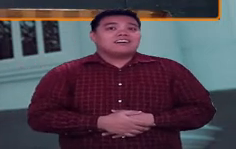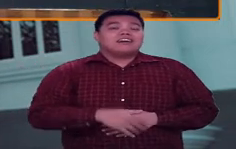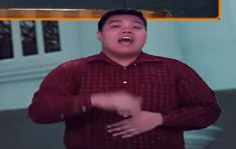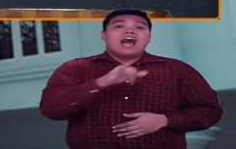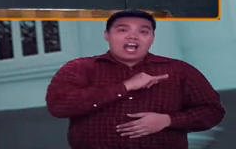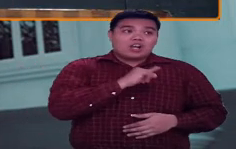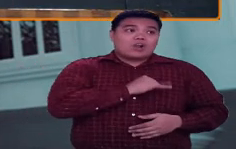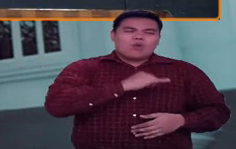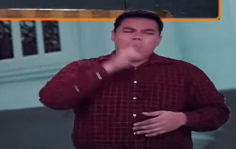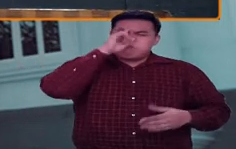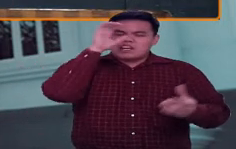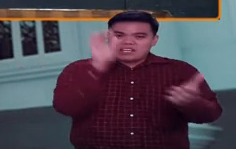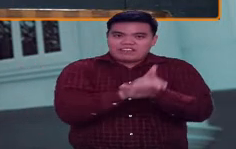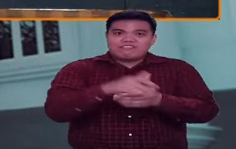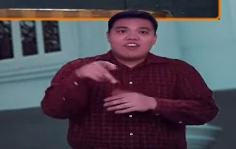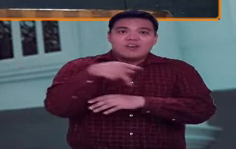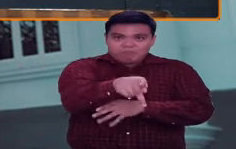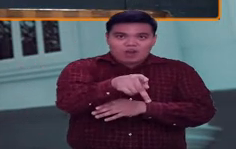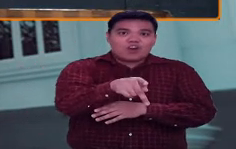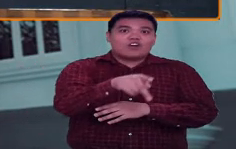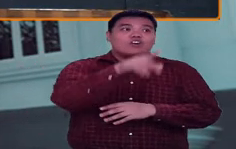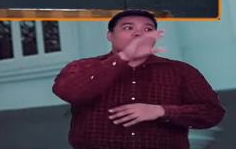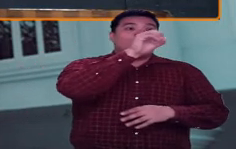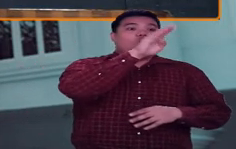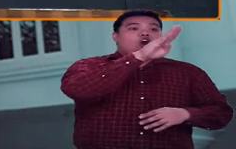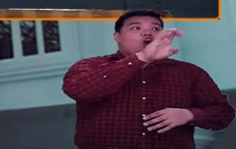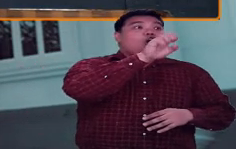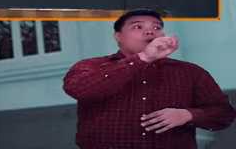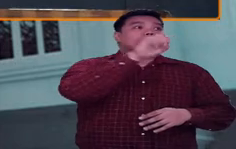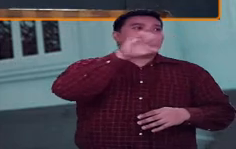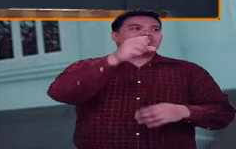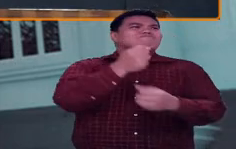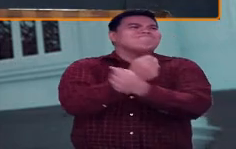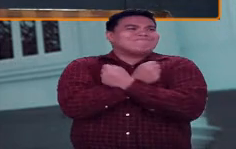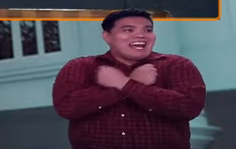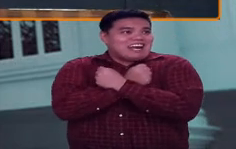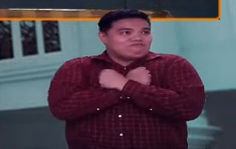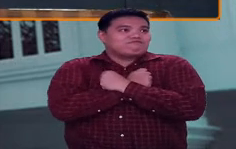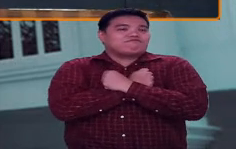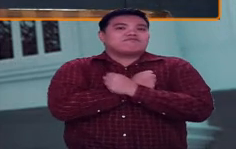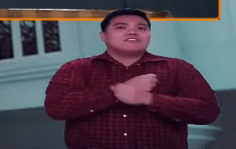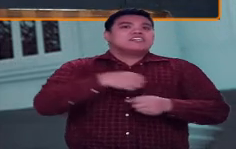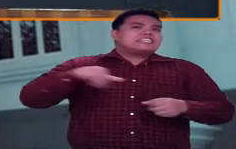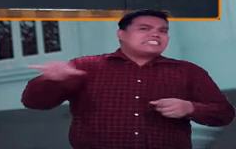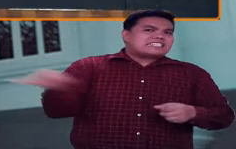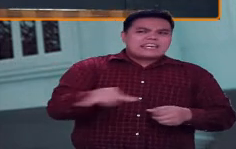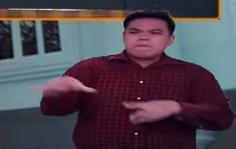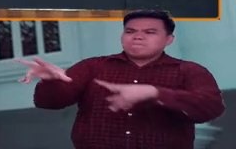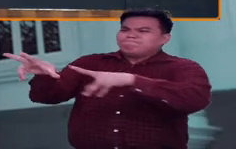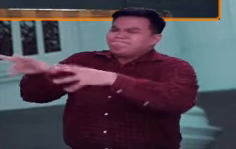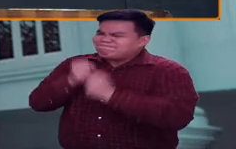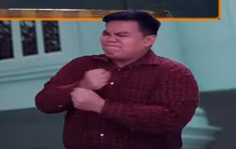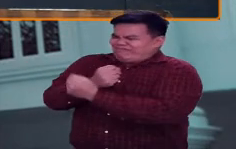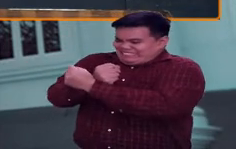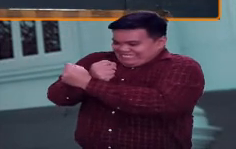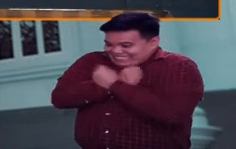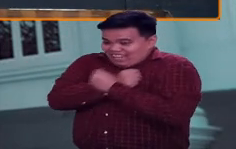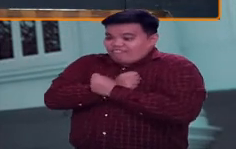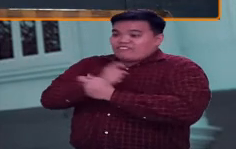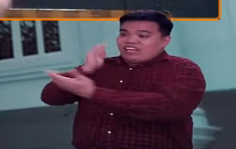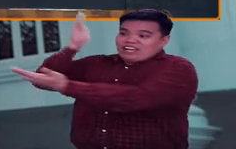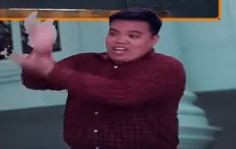that Paul's obsession, which is also God's obsession, which should be our obsession, is to reach